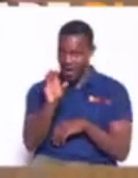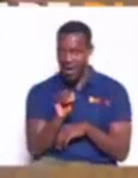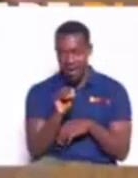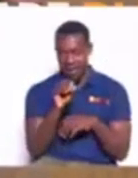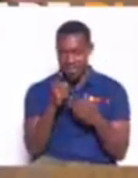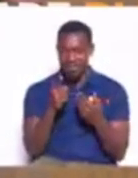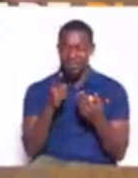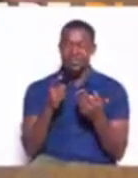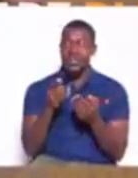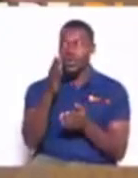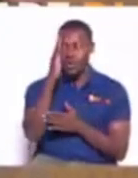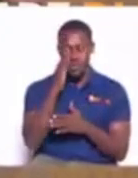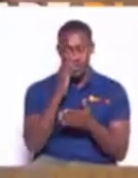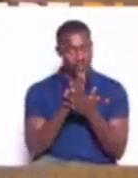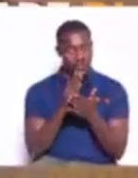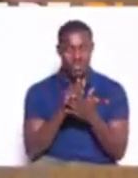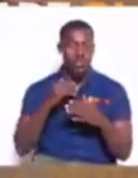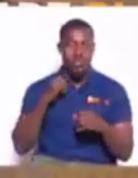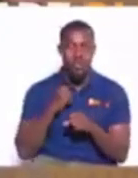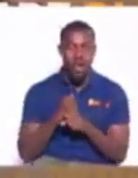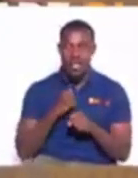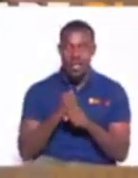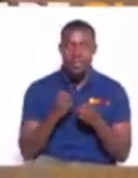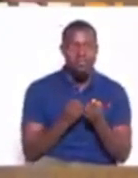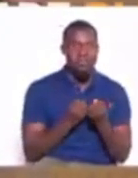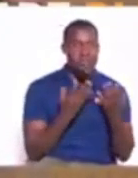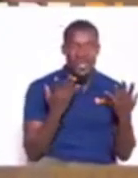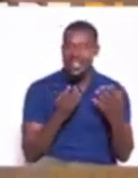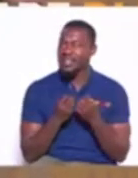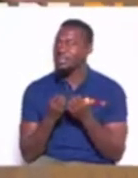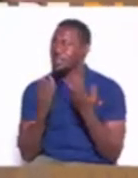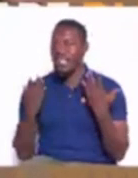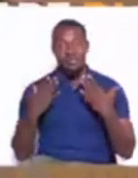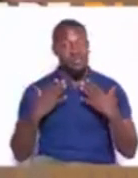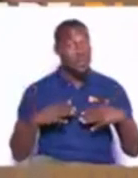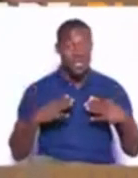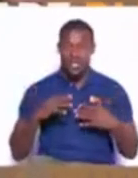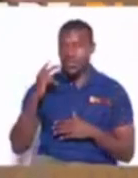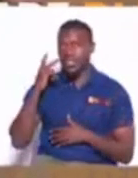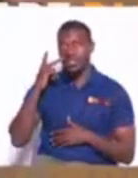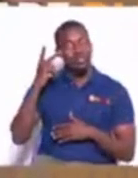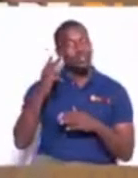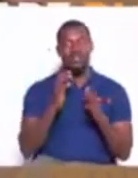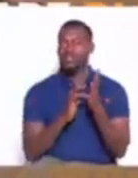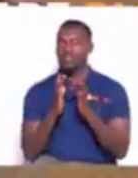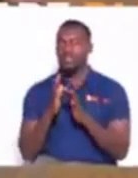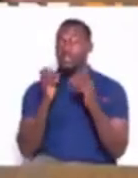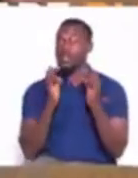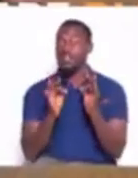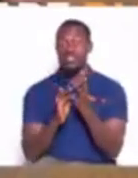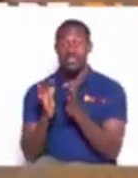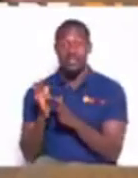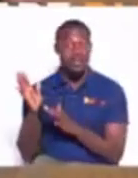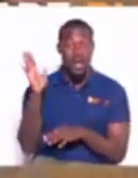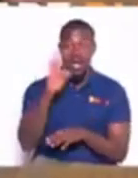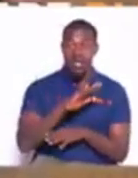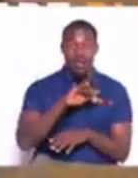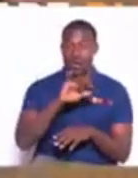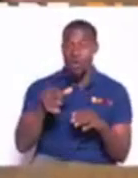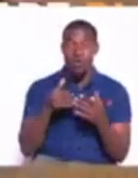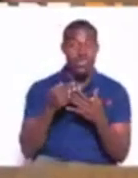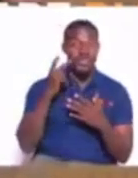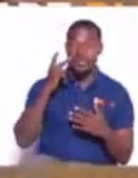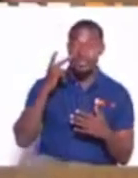lives, and many of them will run again when Jesus comes. They'll see again when Jesus